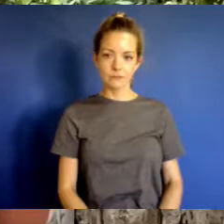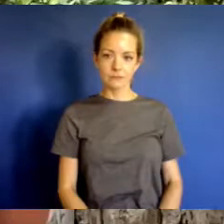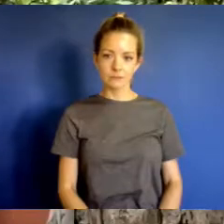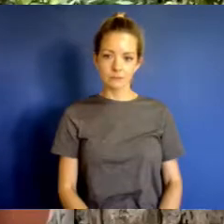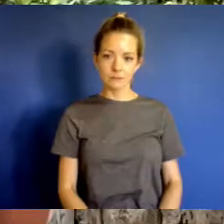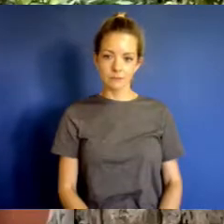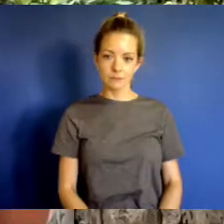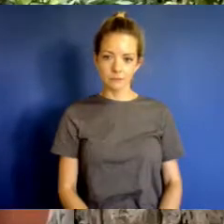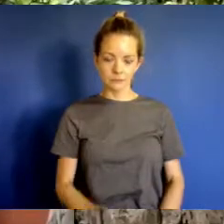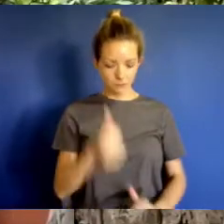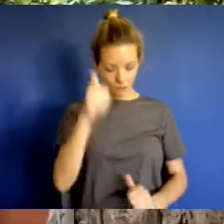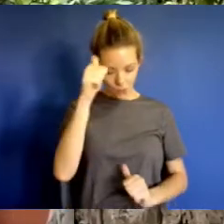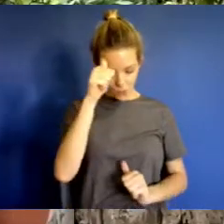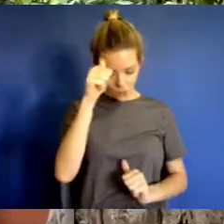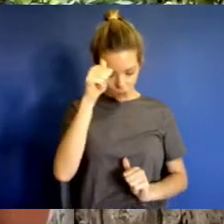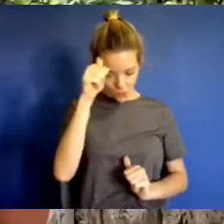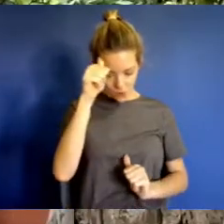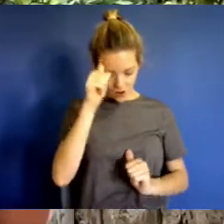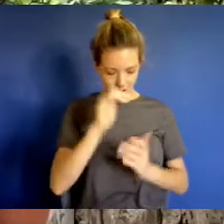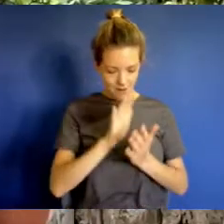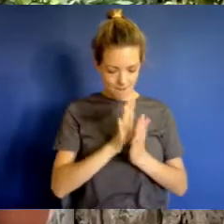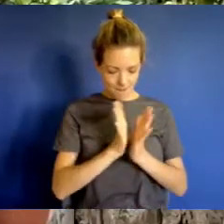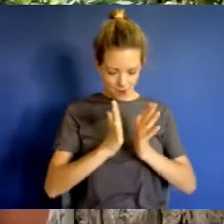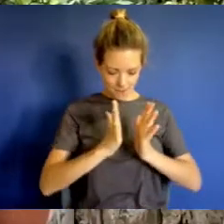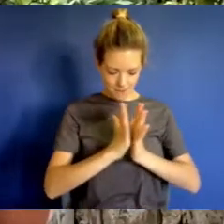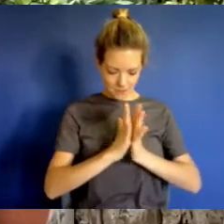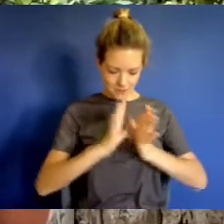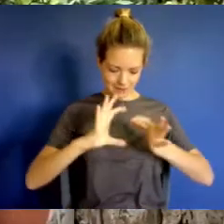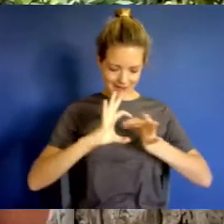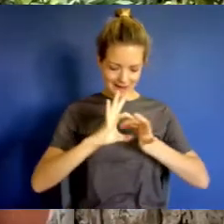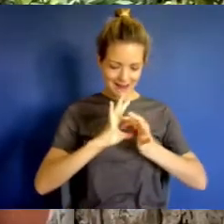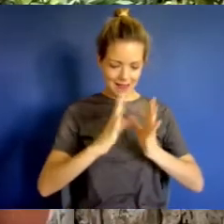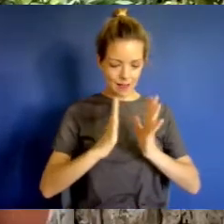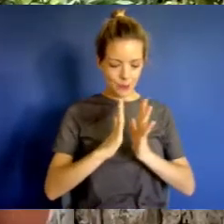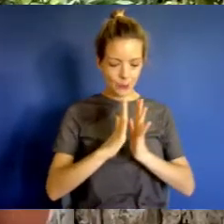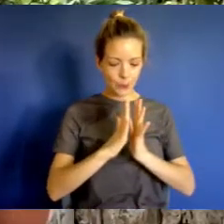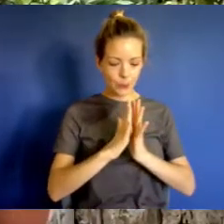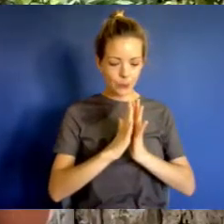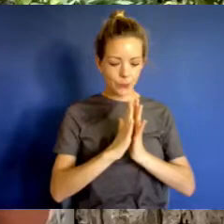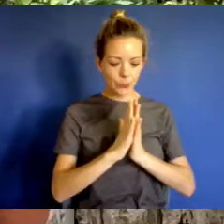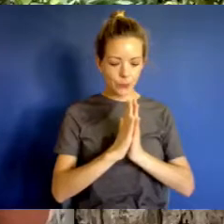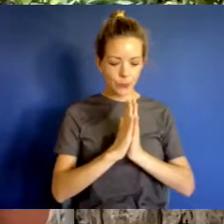Be aware of the connection between your palms and your fingertips,